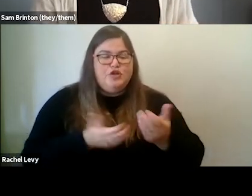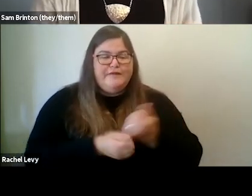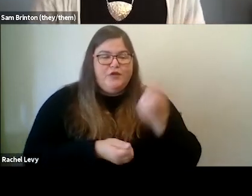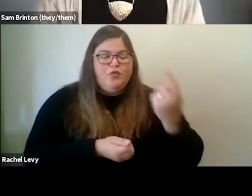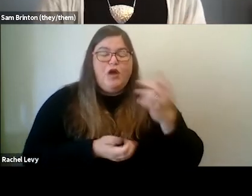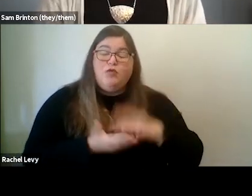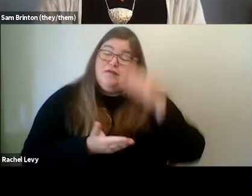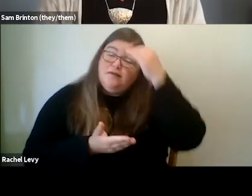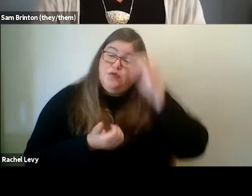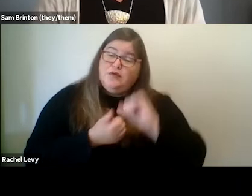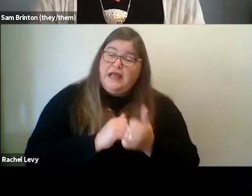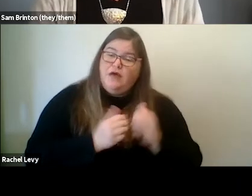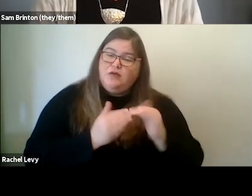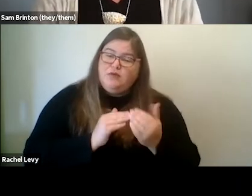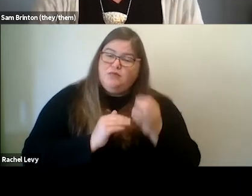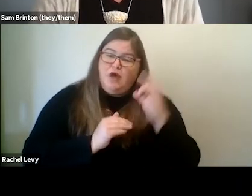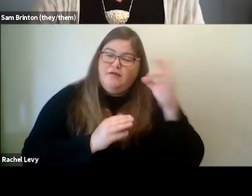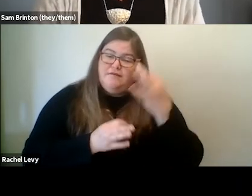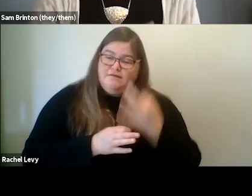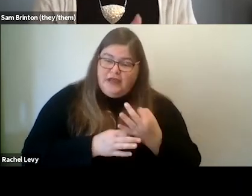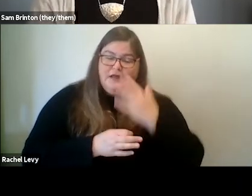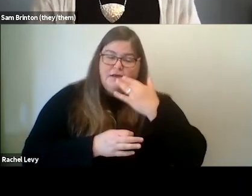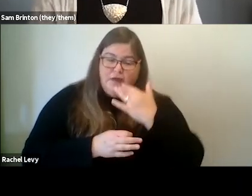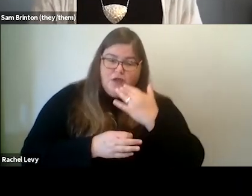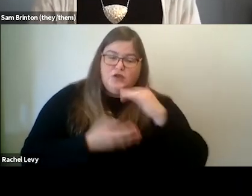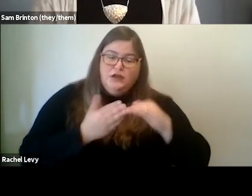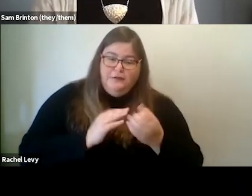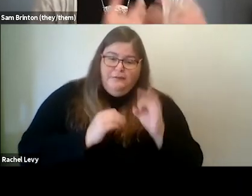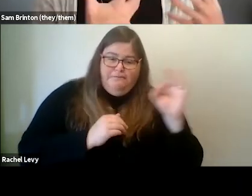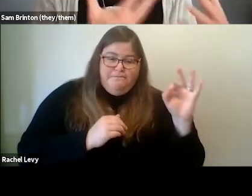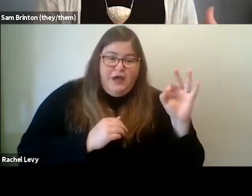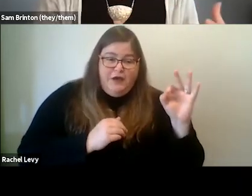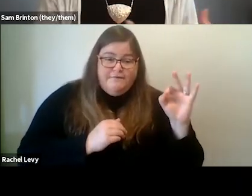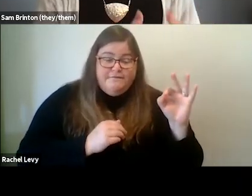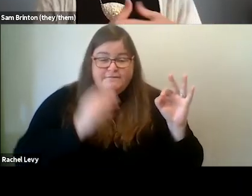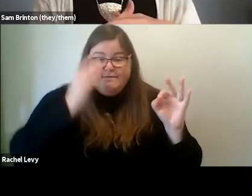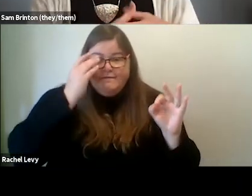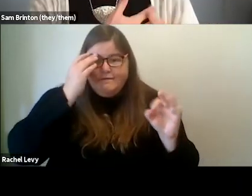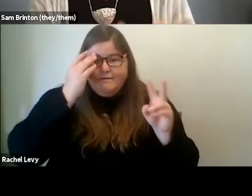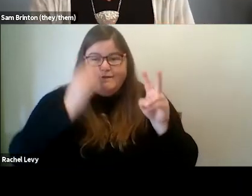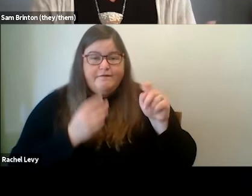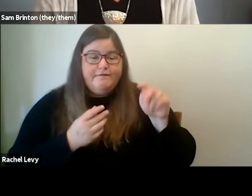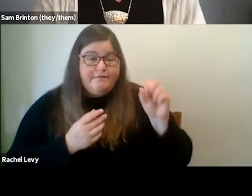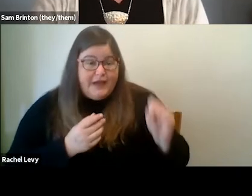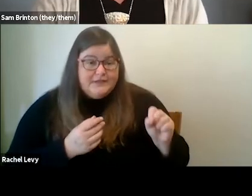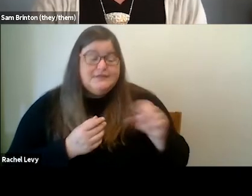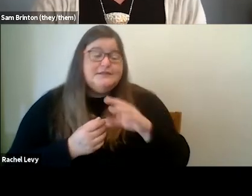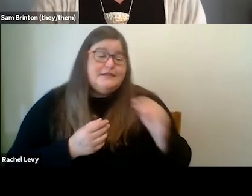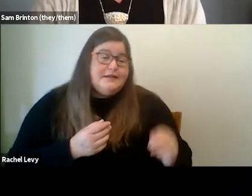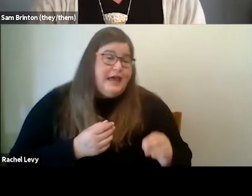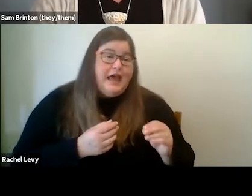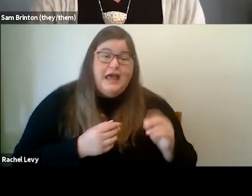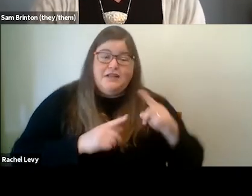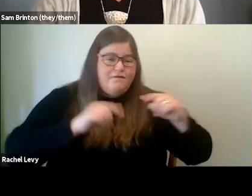about how communities of faith, communities of color, and communities from veterans and a variety of other high-risk